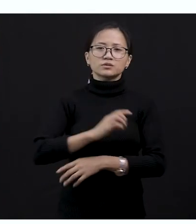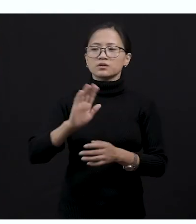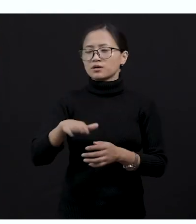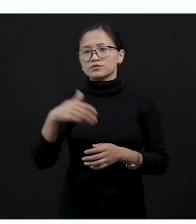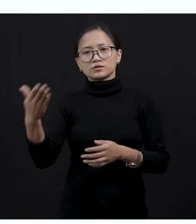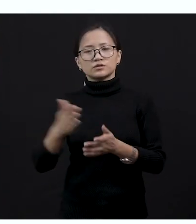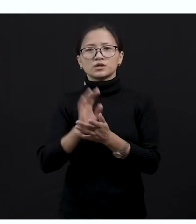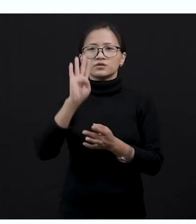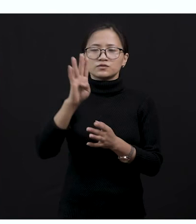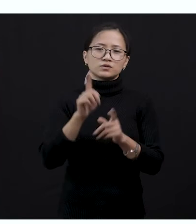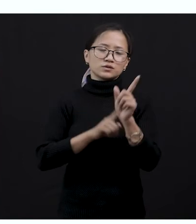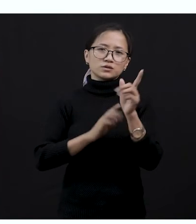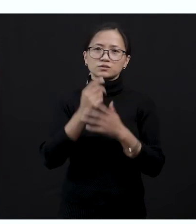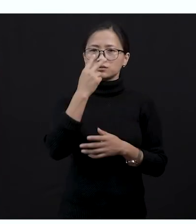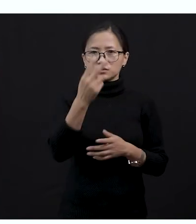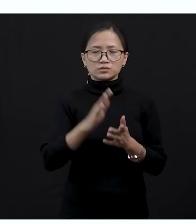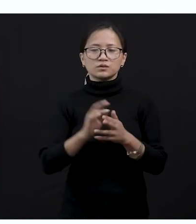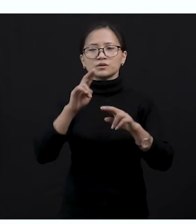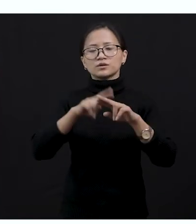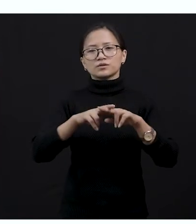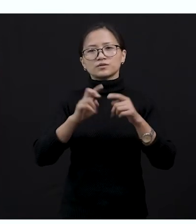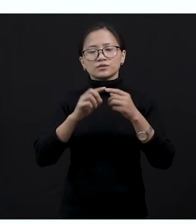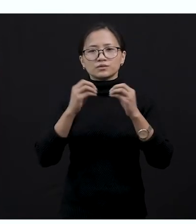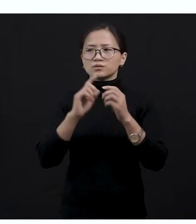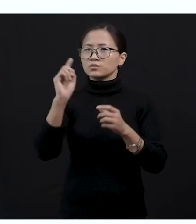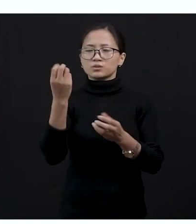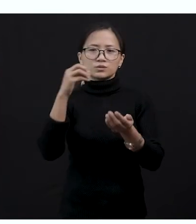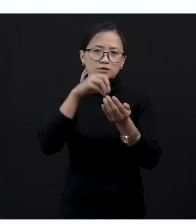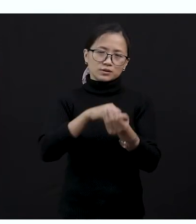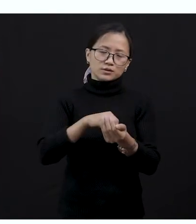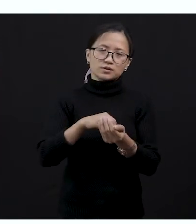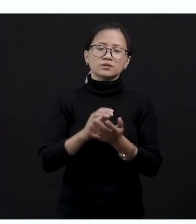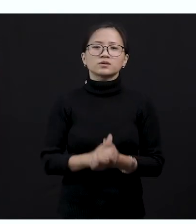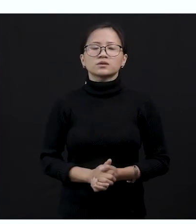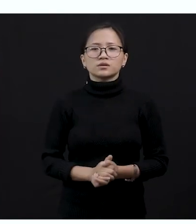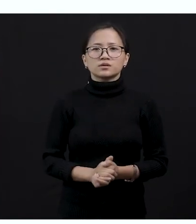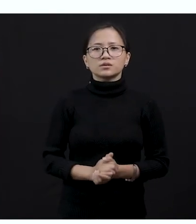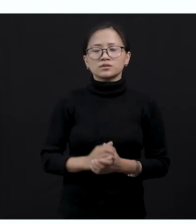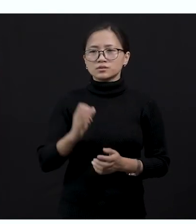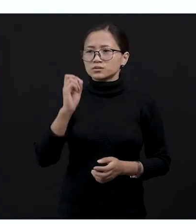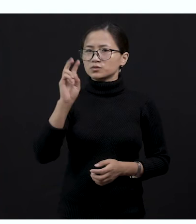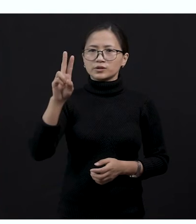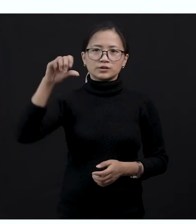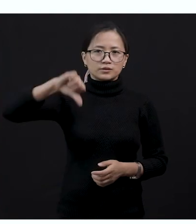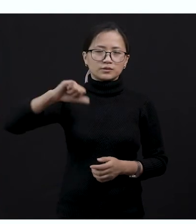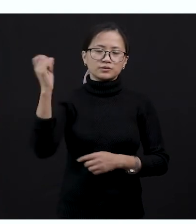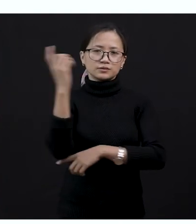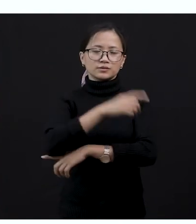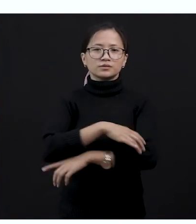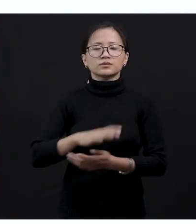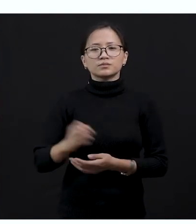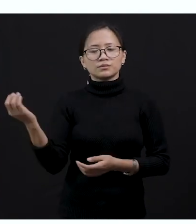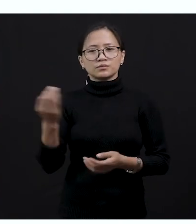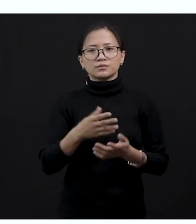4 years we used to see February with one more day added, that is 29 days in the